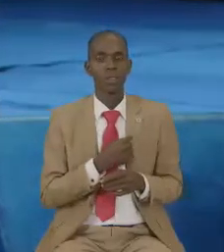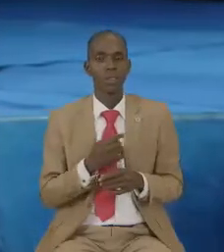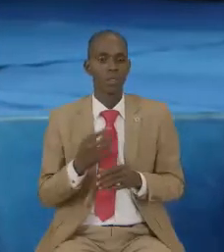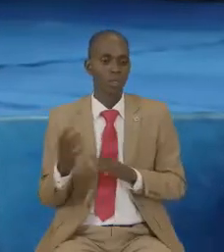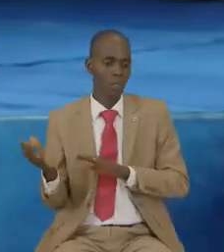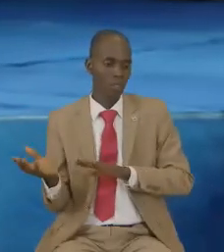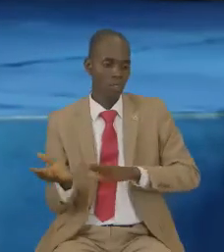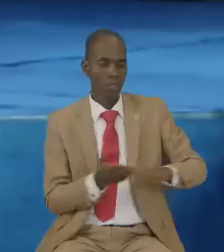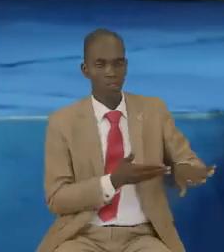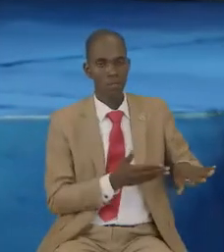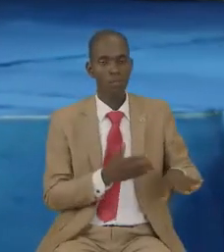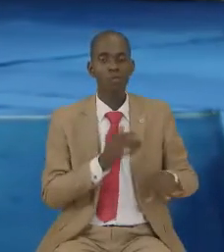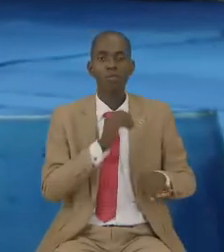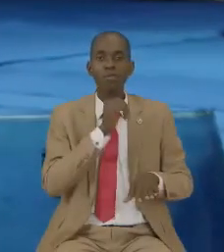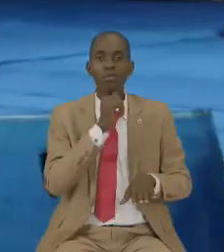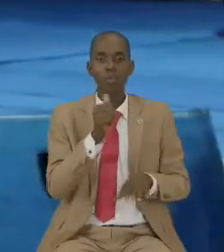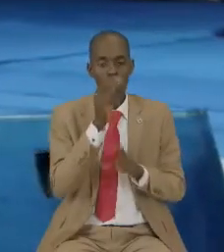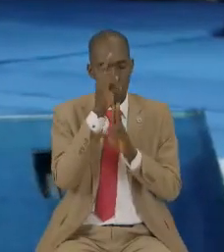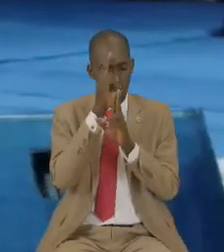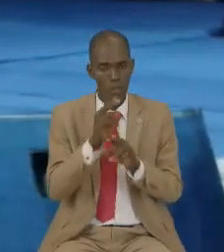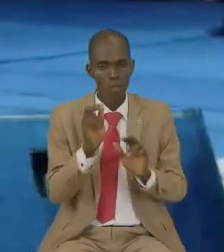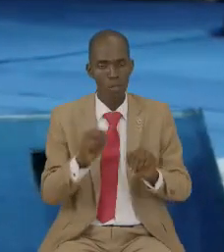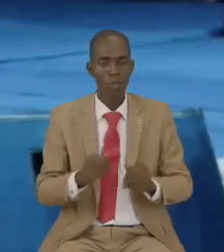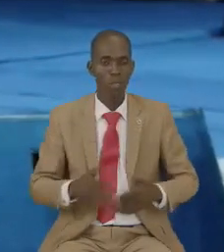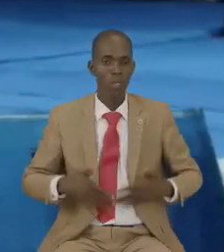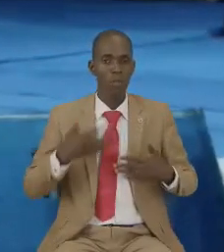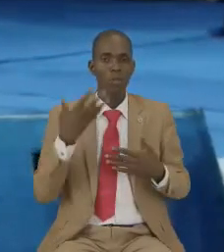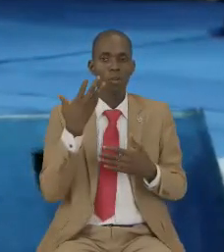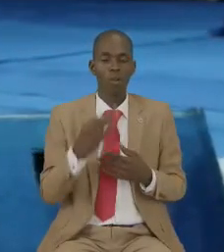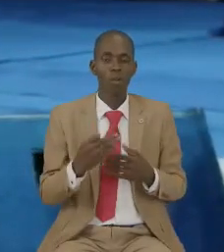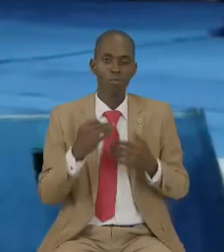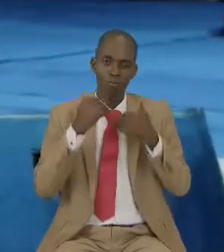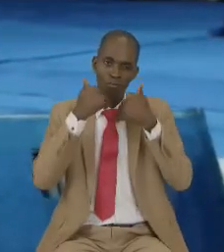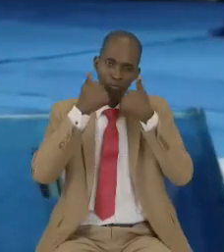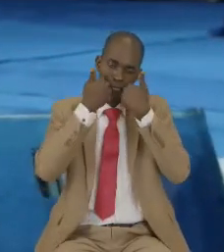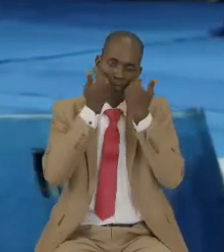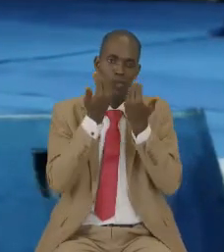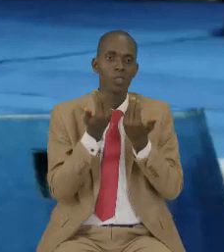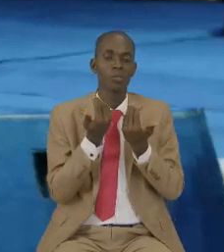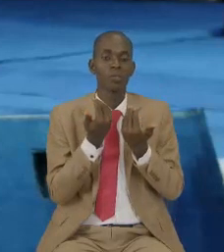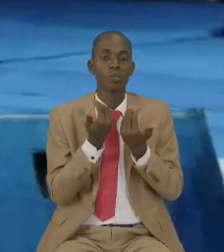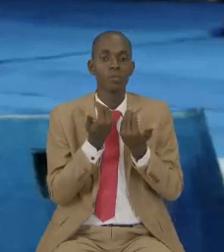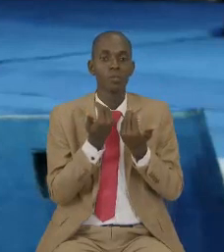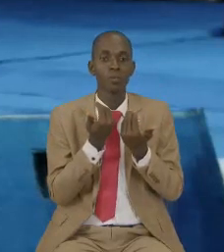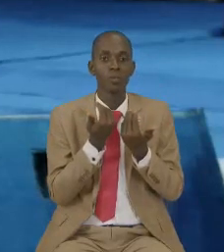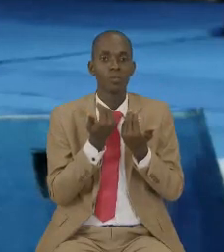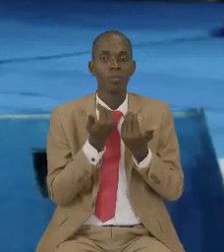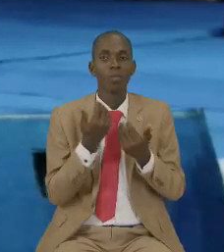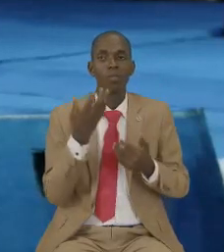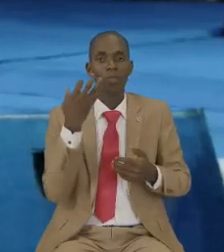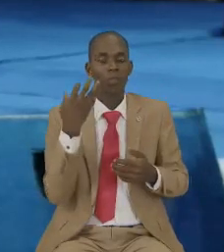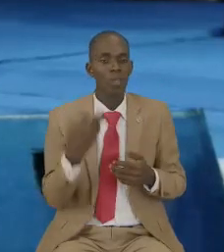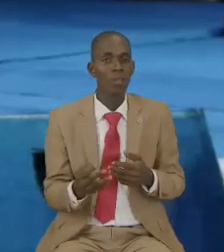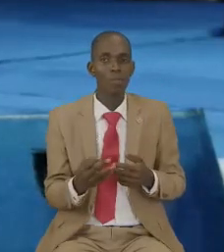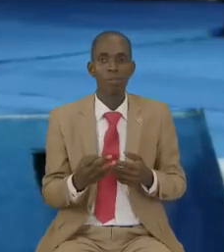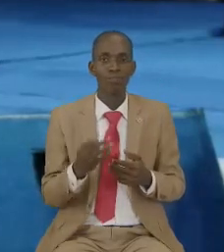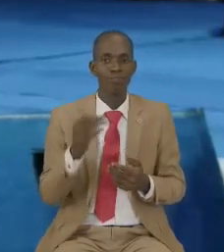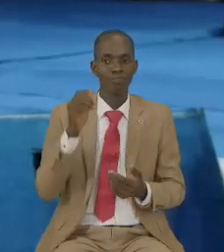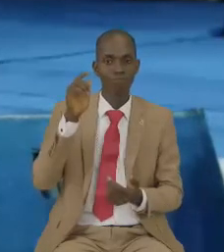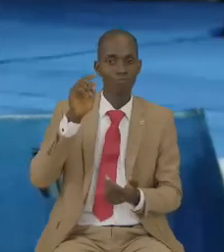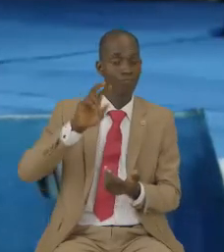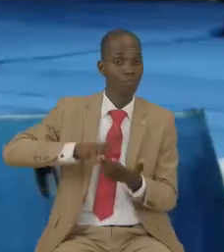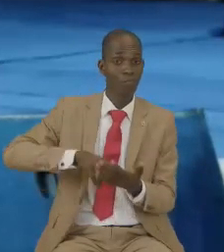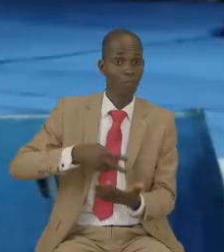dishonorable lives of disgrace, of shame, of degradation.